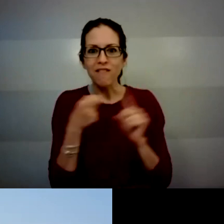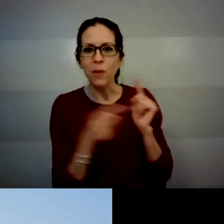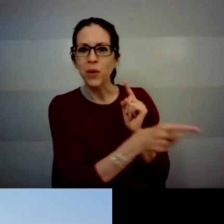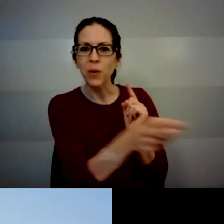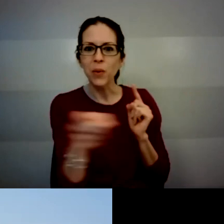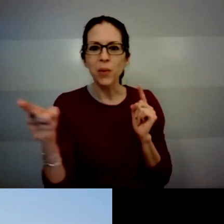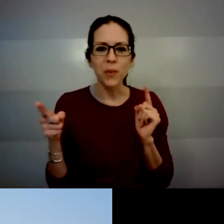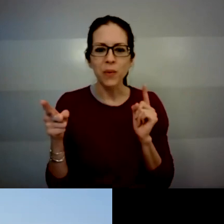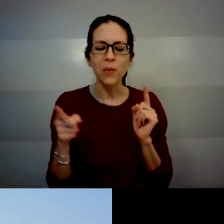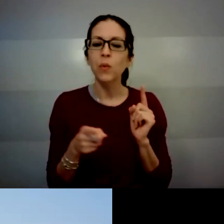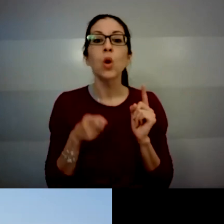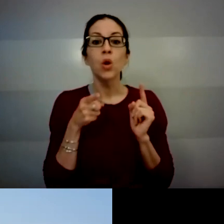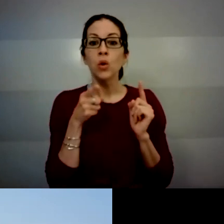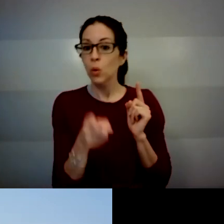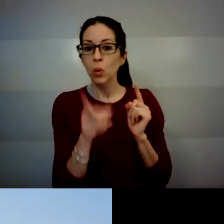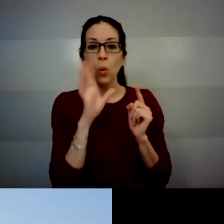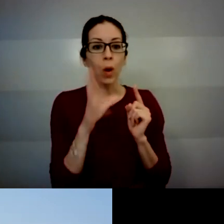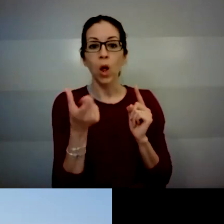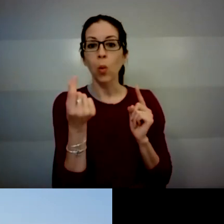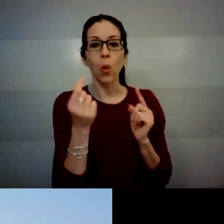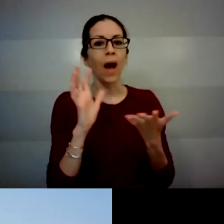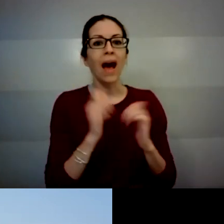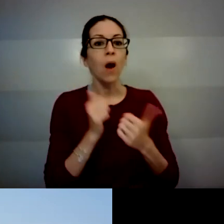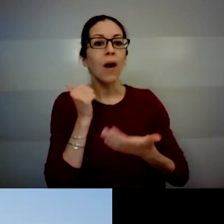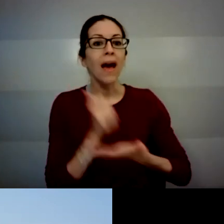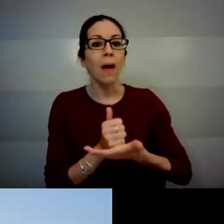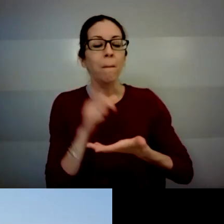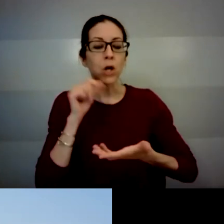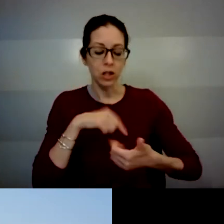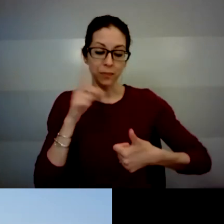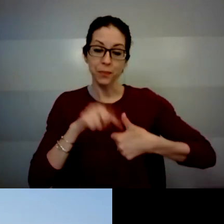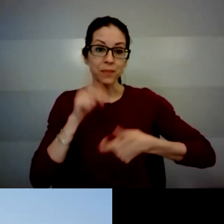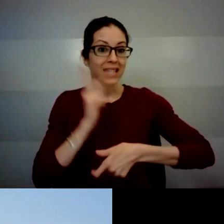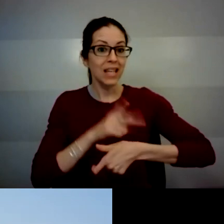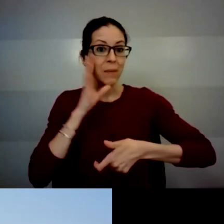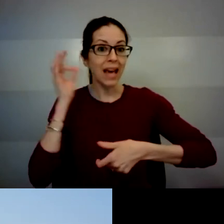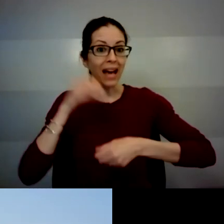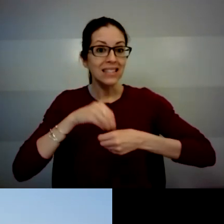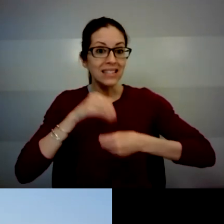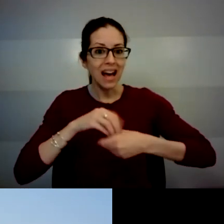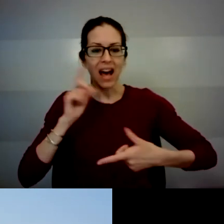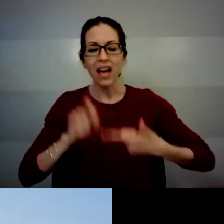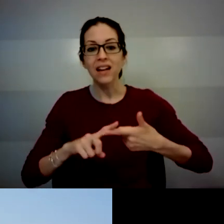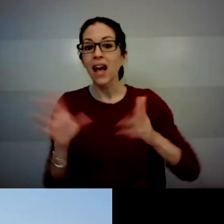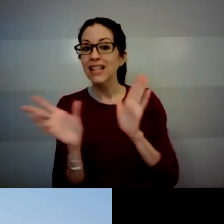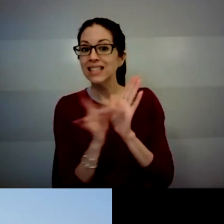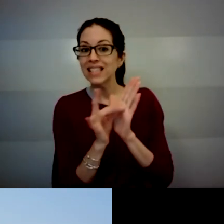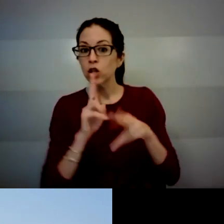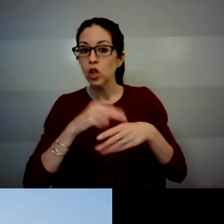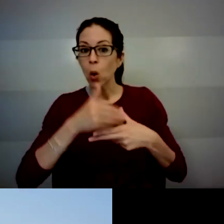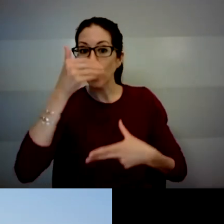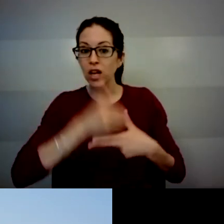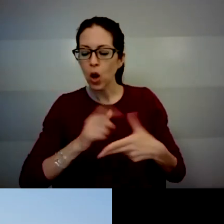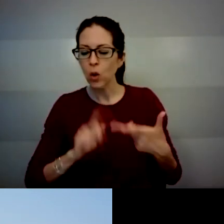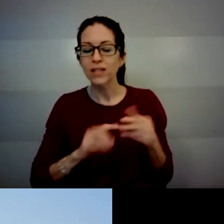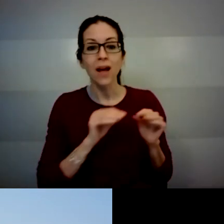friends watching. What will you do to help birds? Are you going to help to keep your cats inside, apply decals to windows, plant